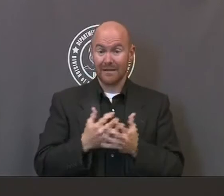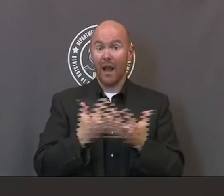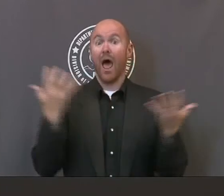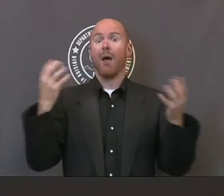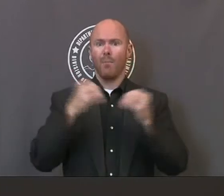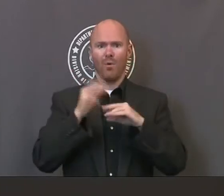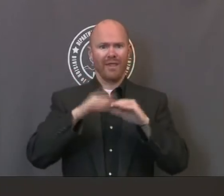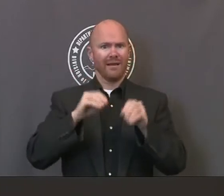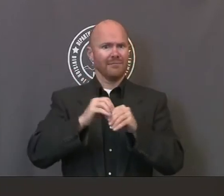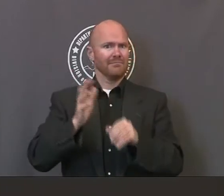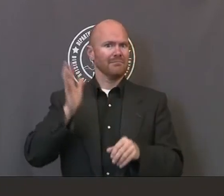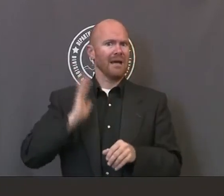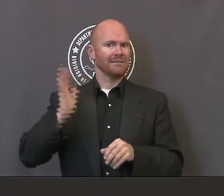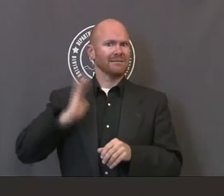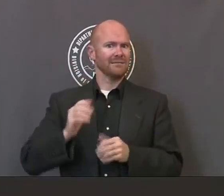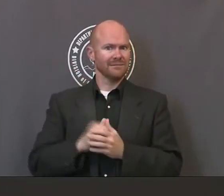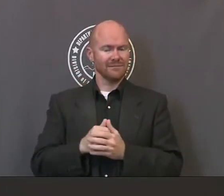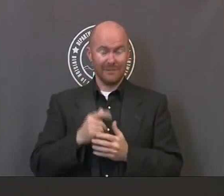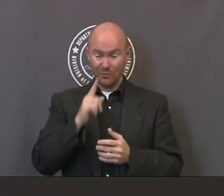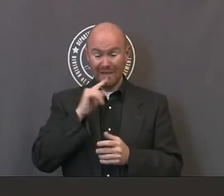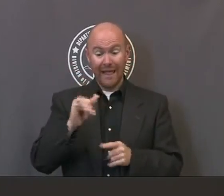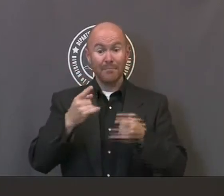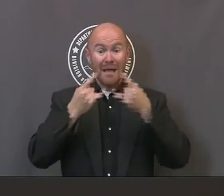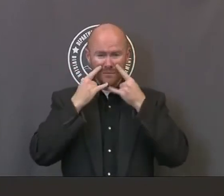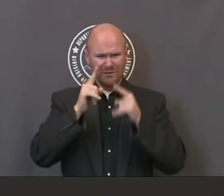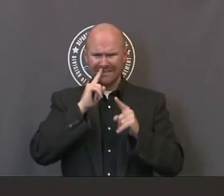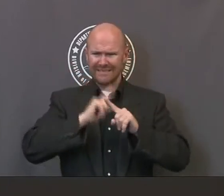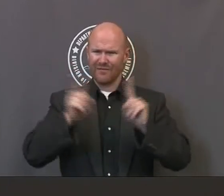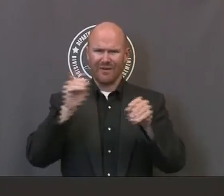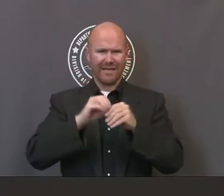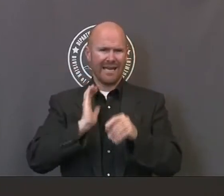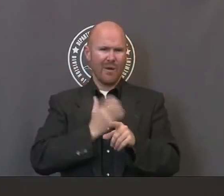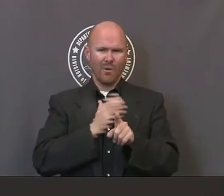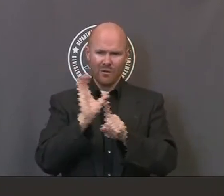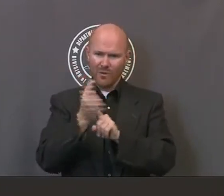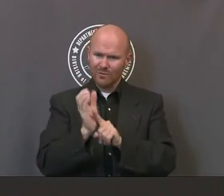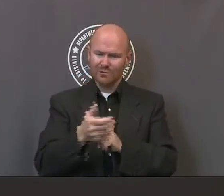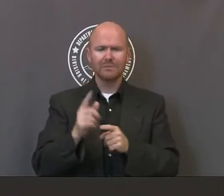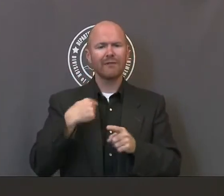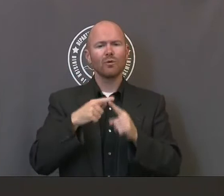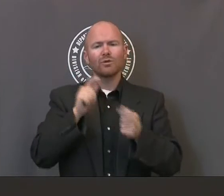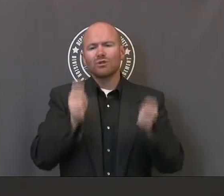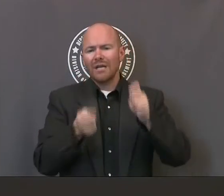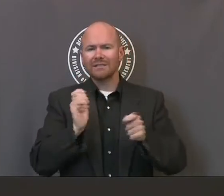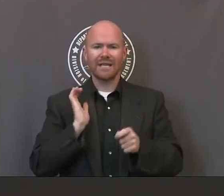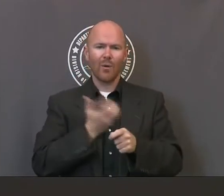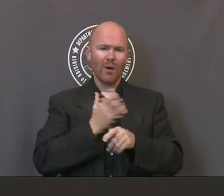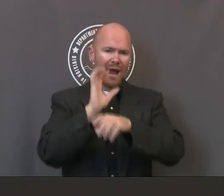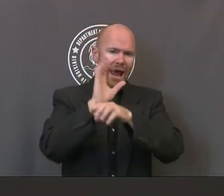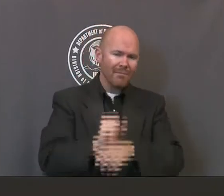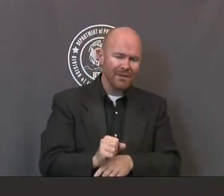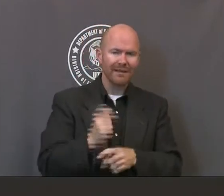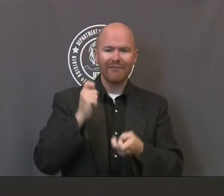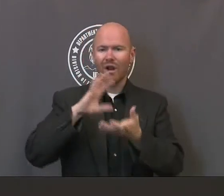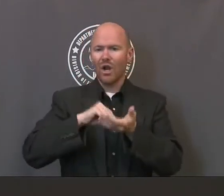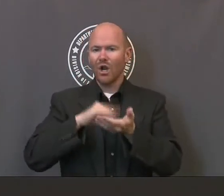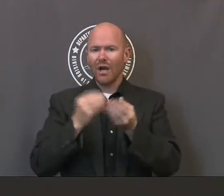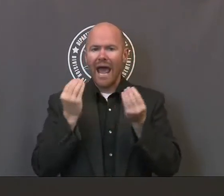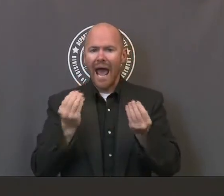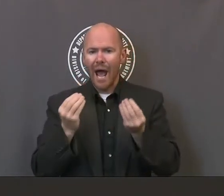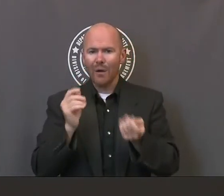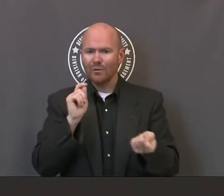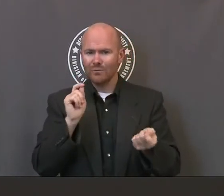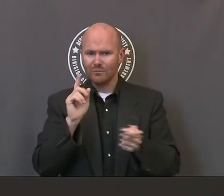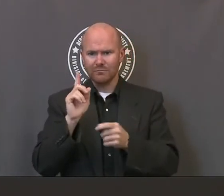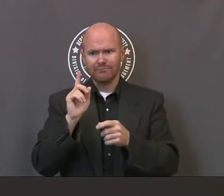have before. It's different to our culture. It's something we have to change our habits and learn about. But if we really care about slowing the spread